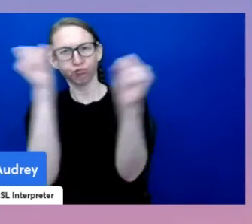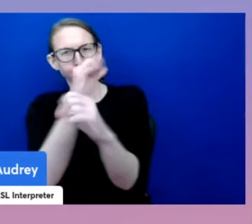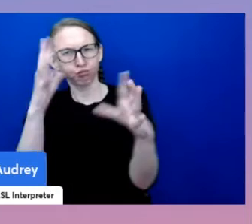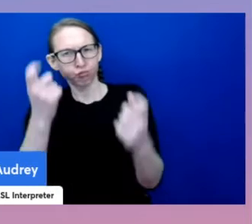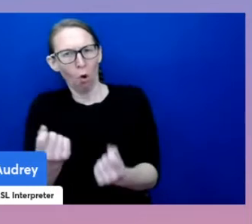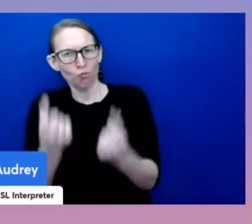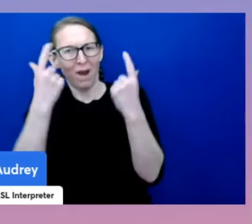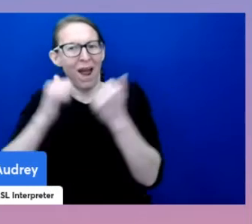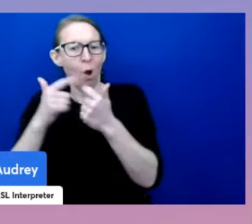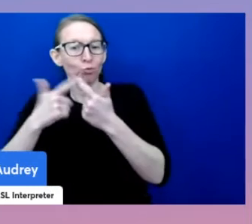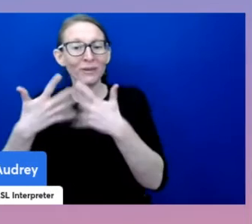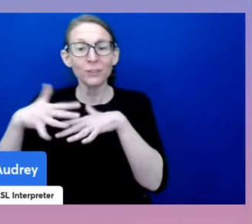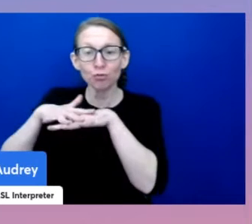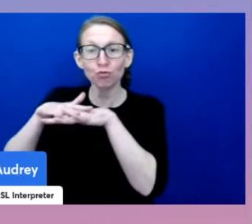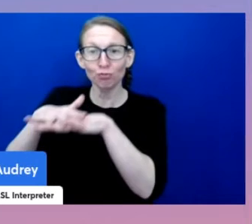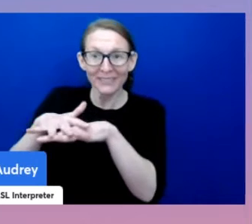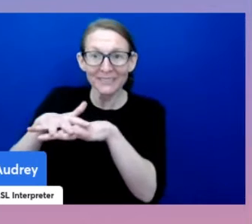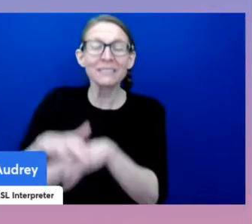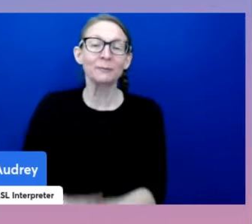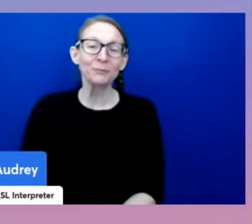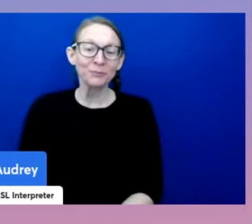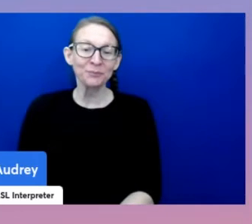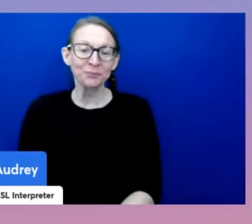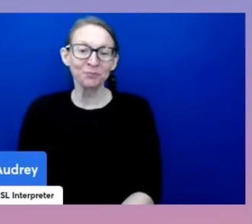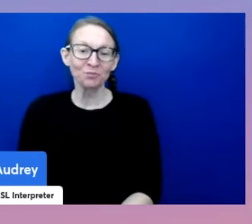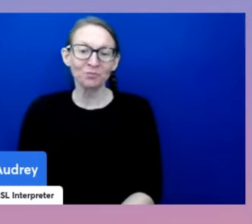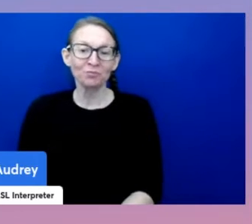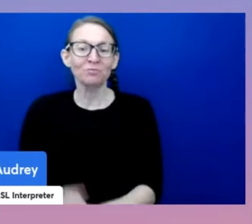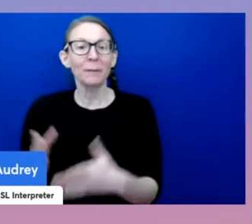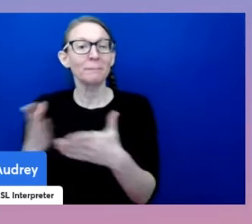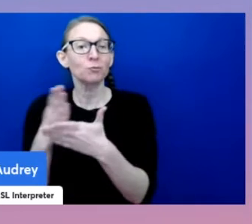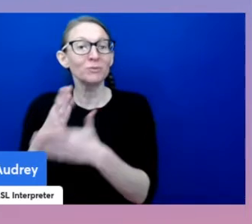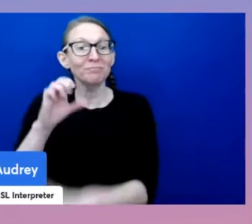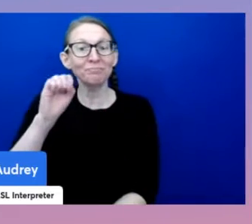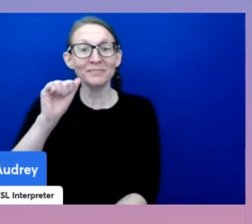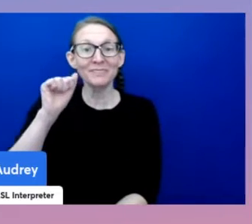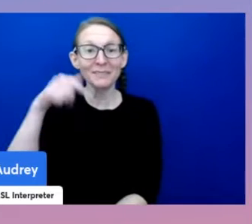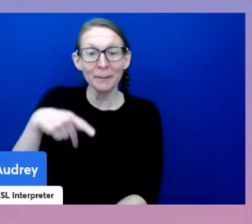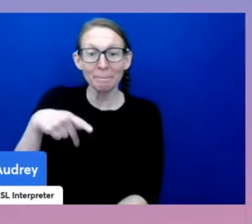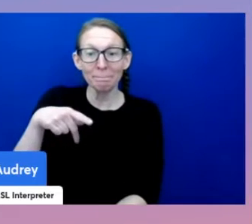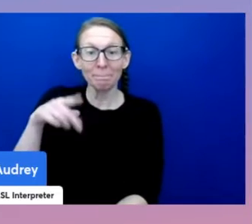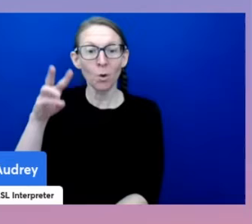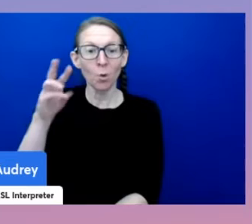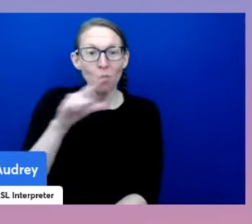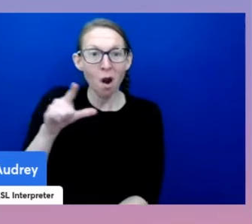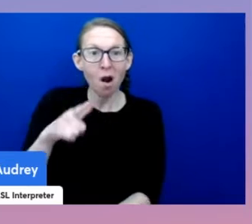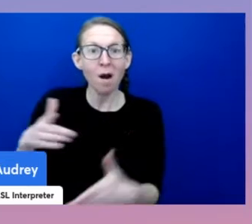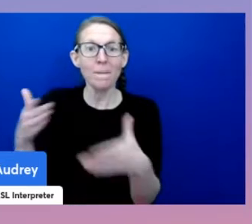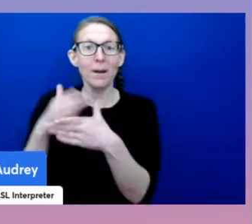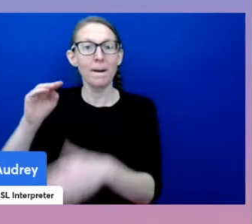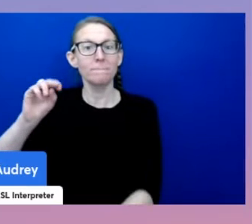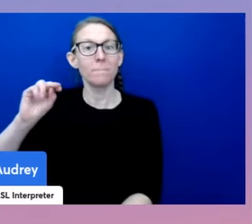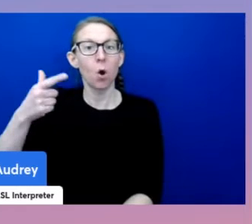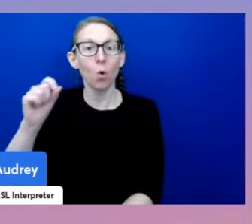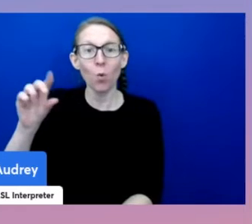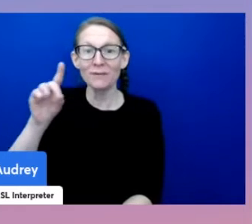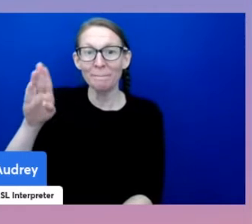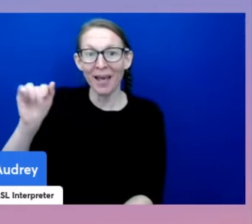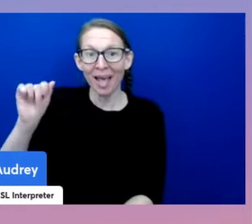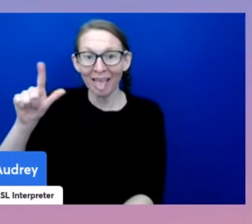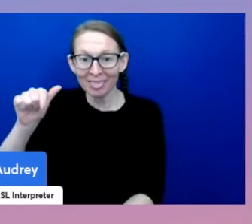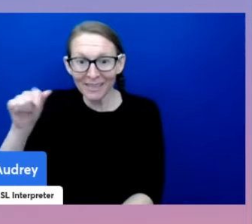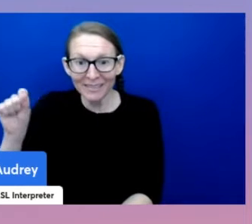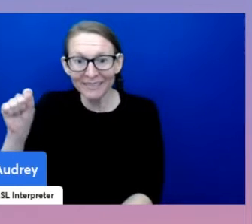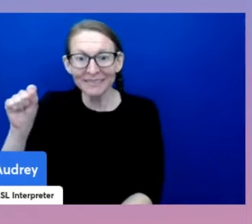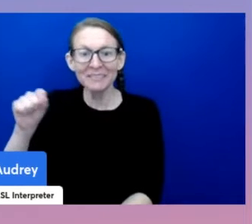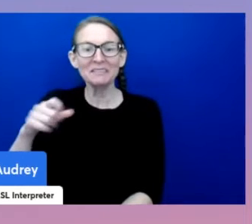integrate between HCP Vault, between MongoDB Atlas and Azure Function.